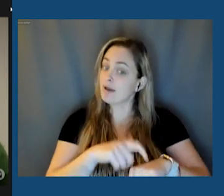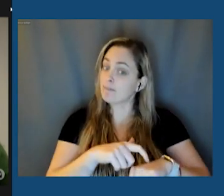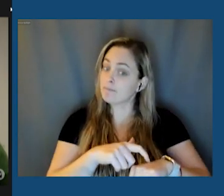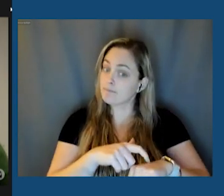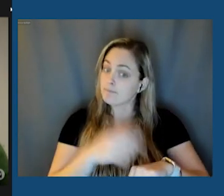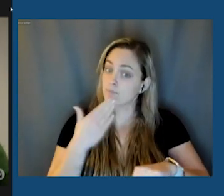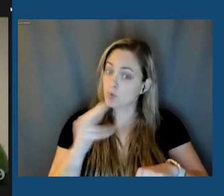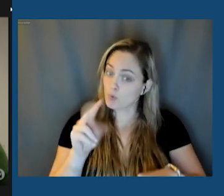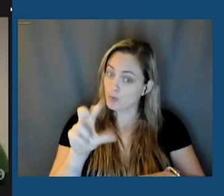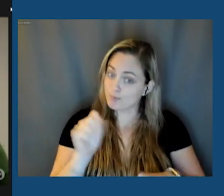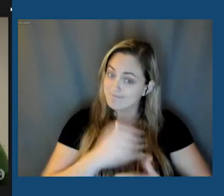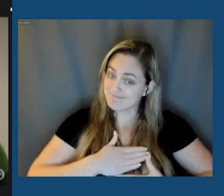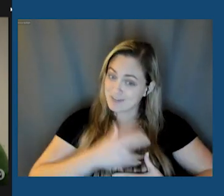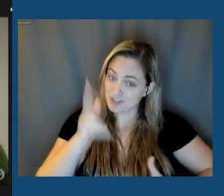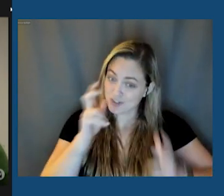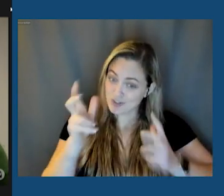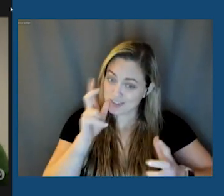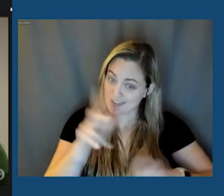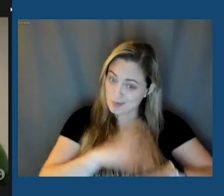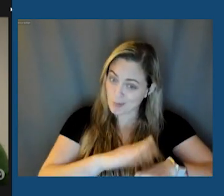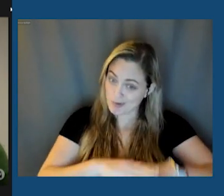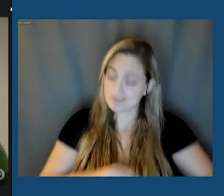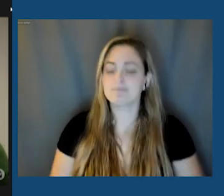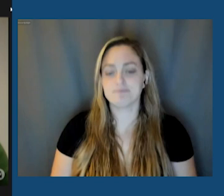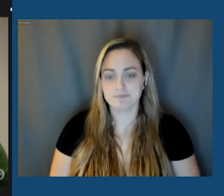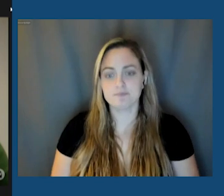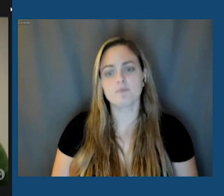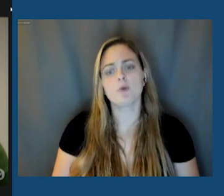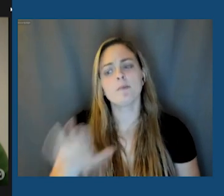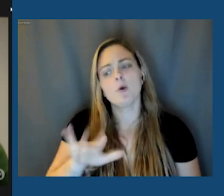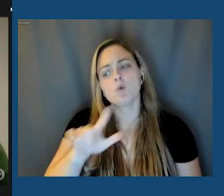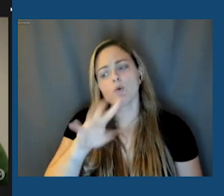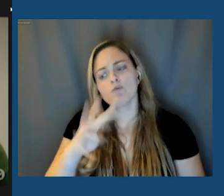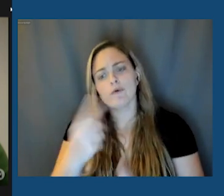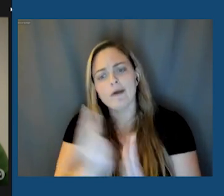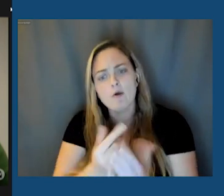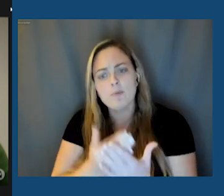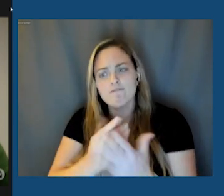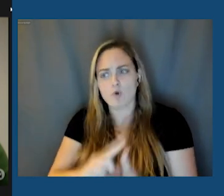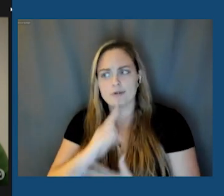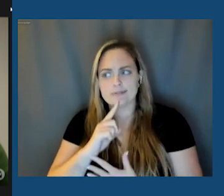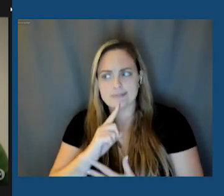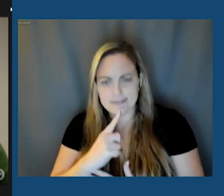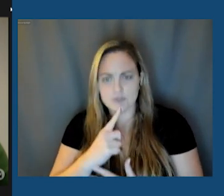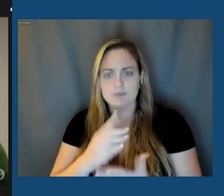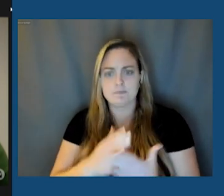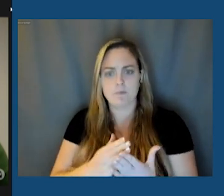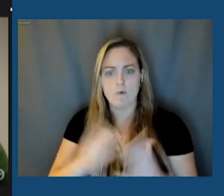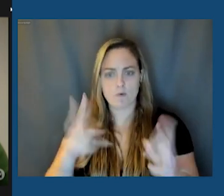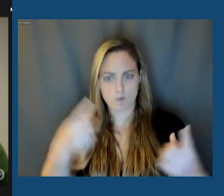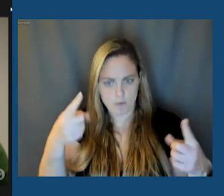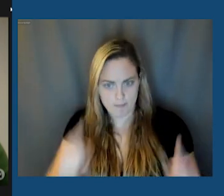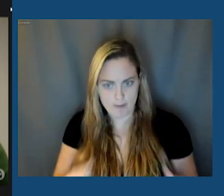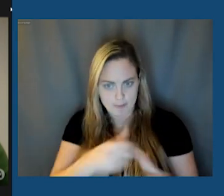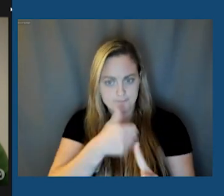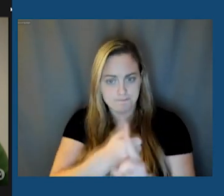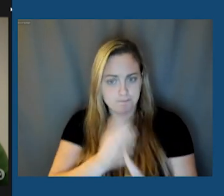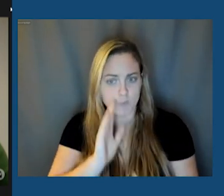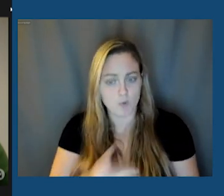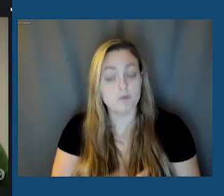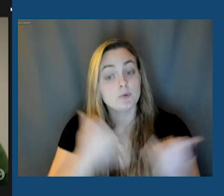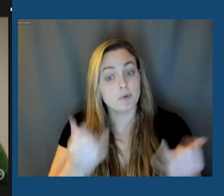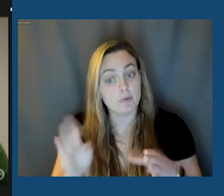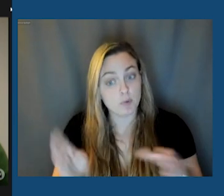I appreciate you listening to these warnings. We have about 24 hours before the major part of the storm hits, so now is the time to prepare. If